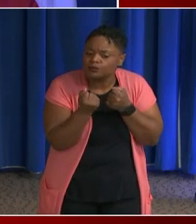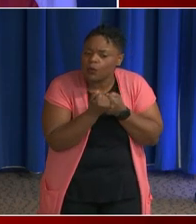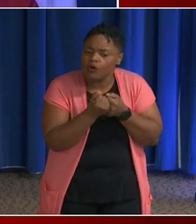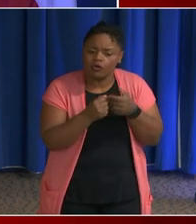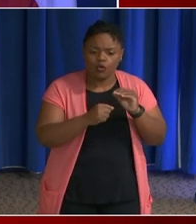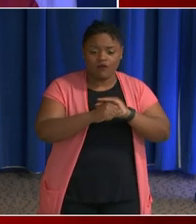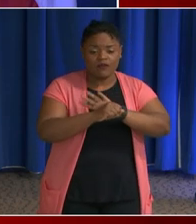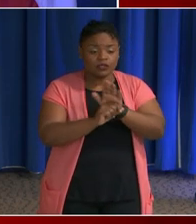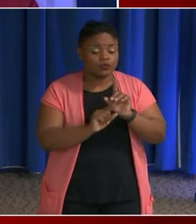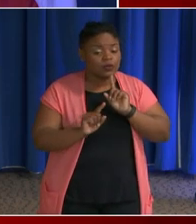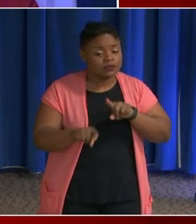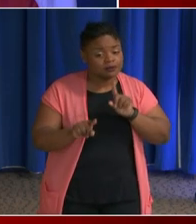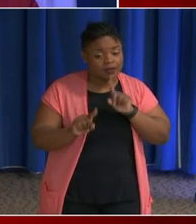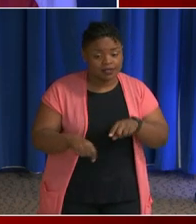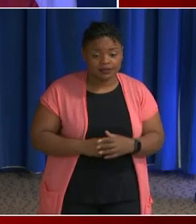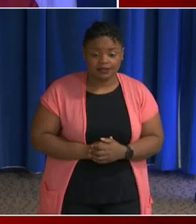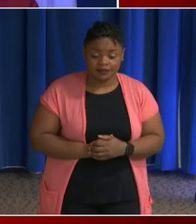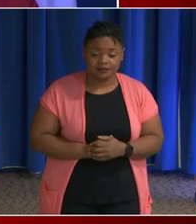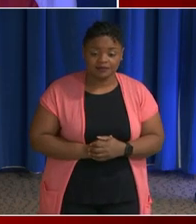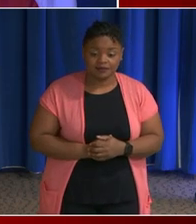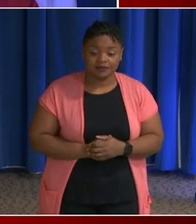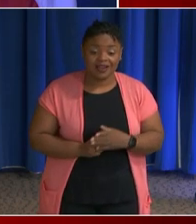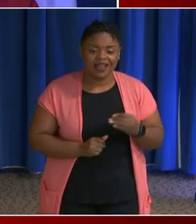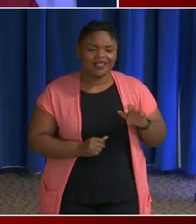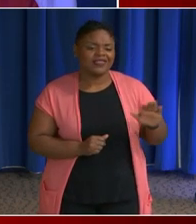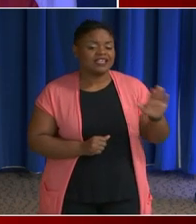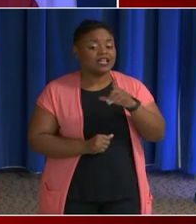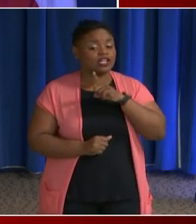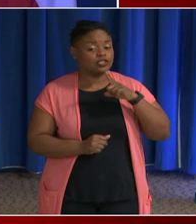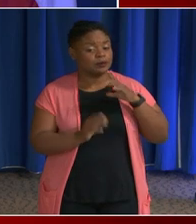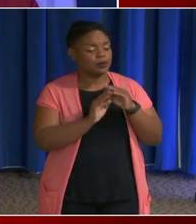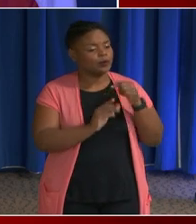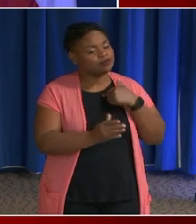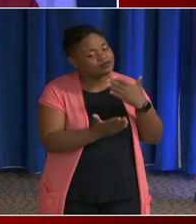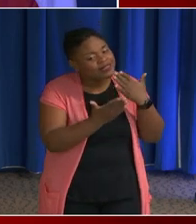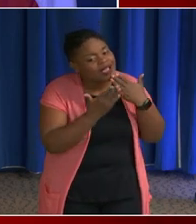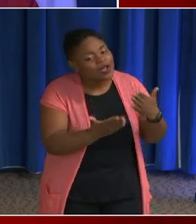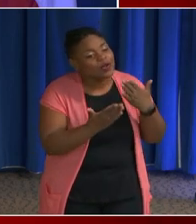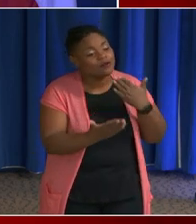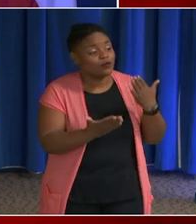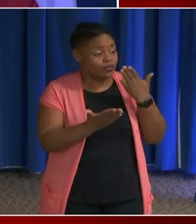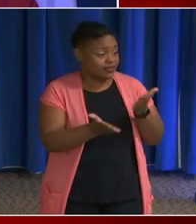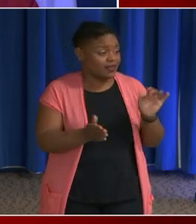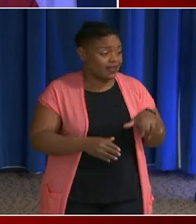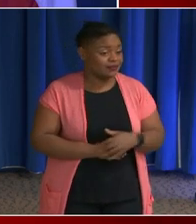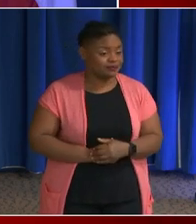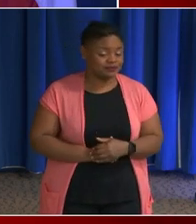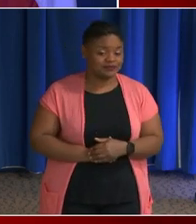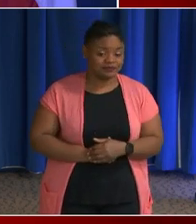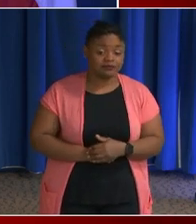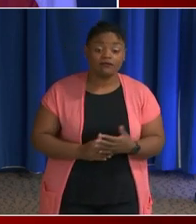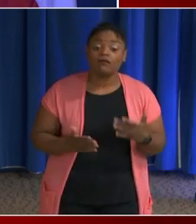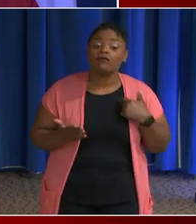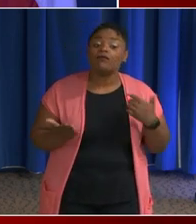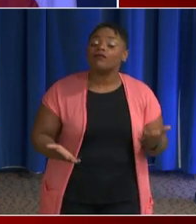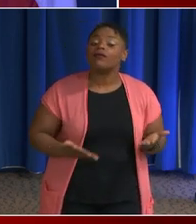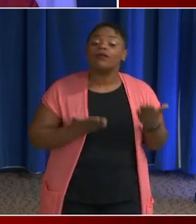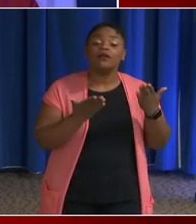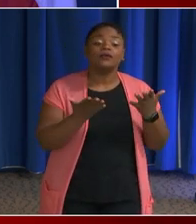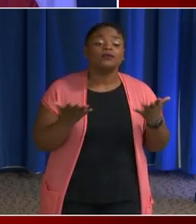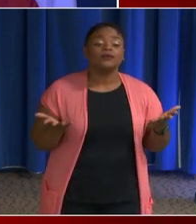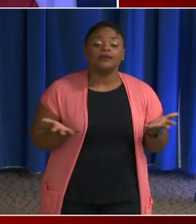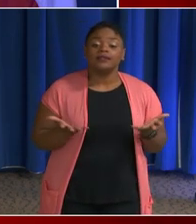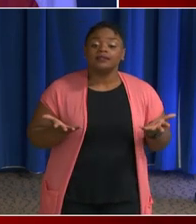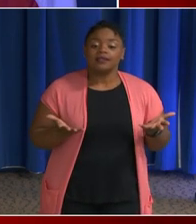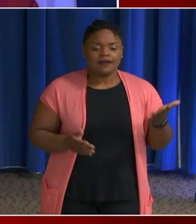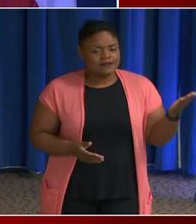response in their legislative meetings, so we appreciate that. I want to provide and invite Chief Newsham up